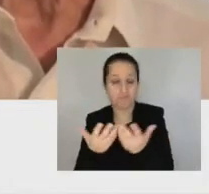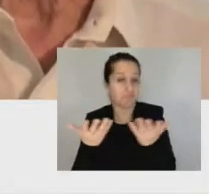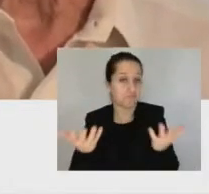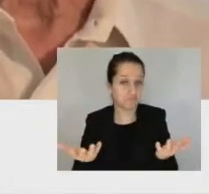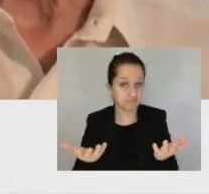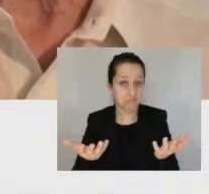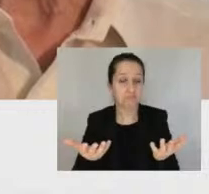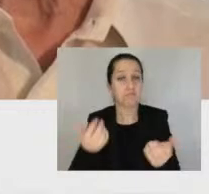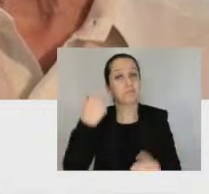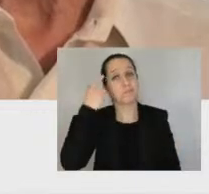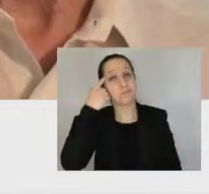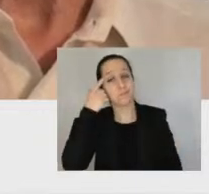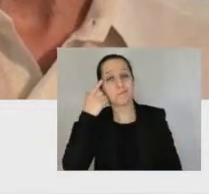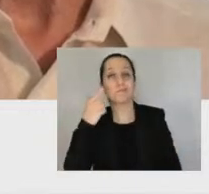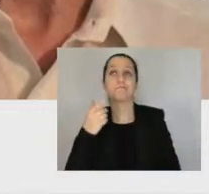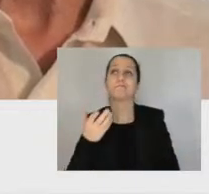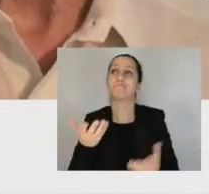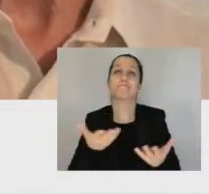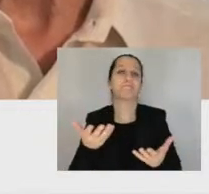succeed. Thank you.